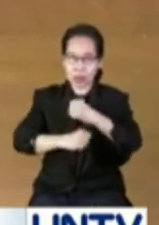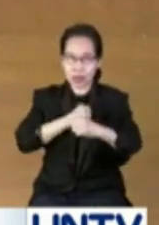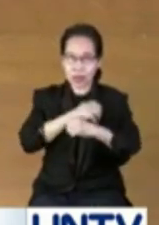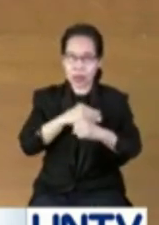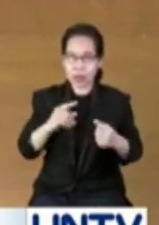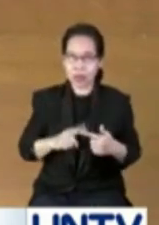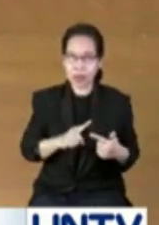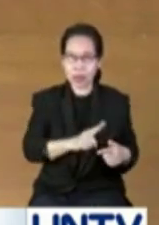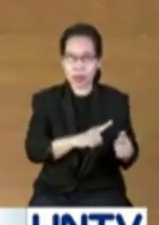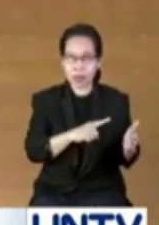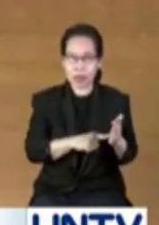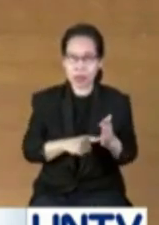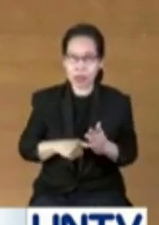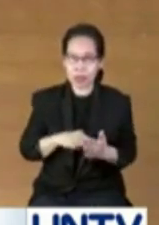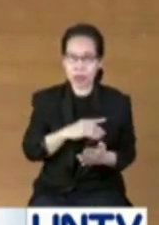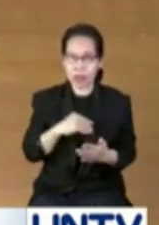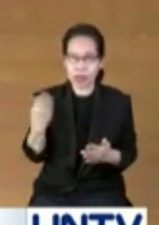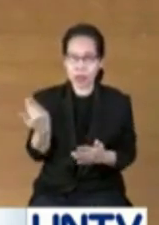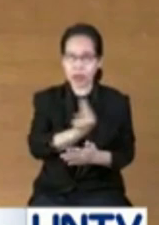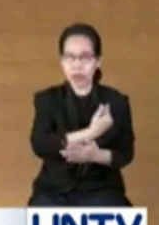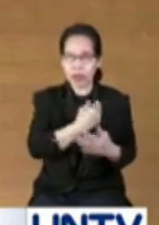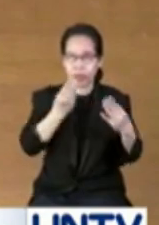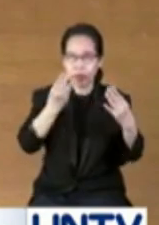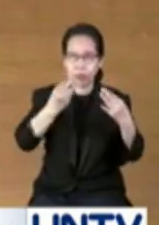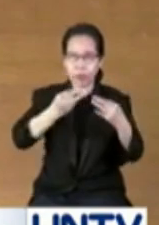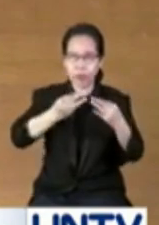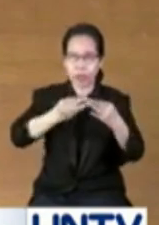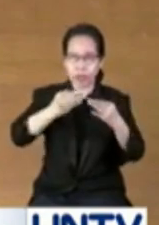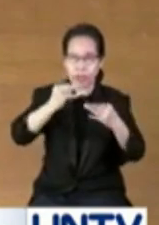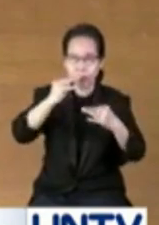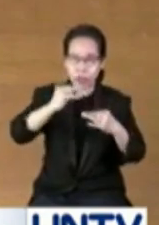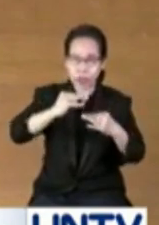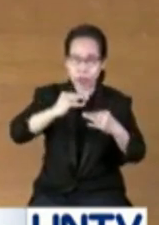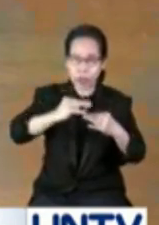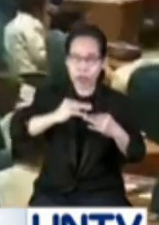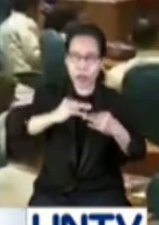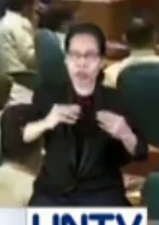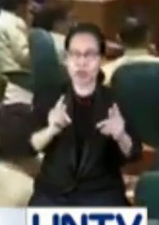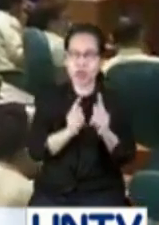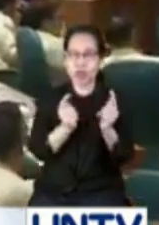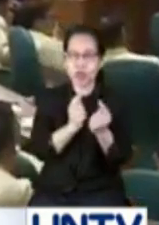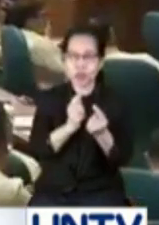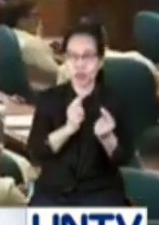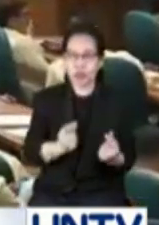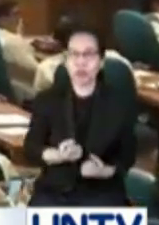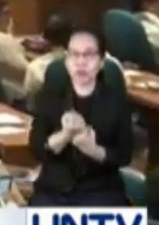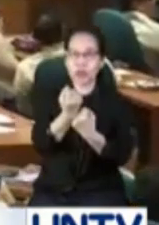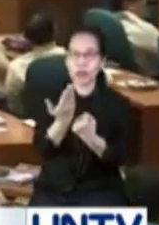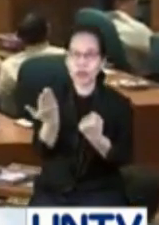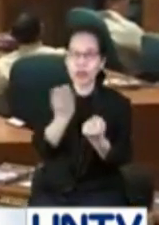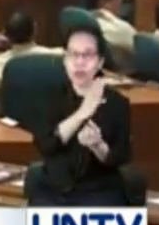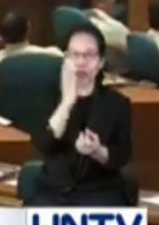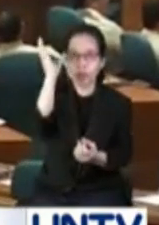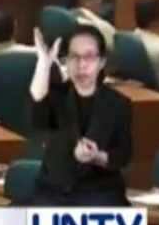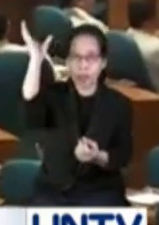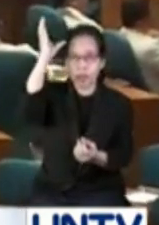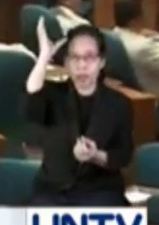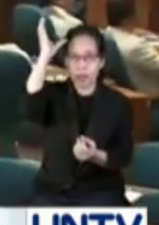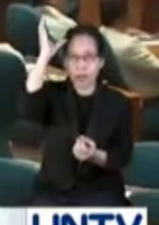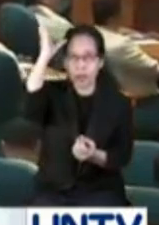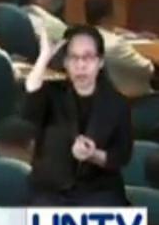nakasaad sa ating medium-term fiscal framework na sinuportahan ninyo sa Kongreso. Kasabay nito